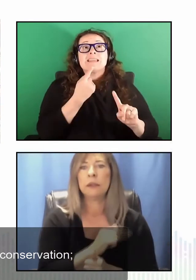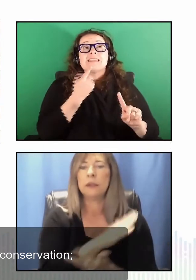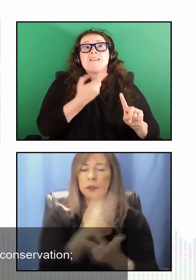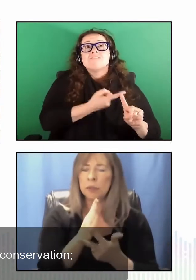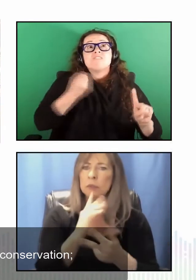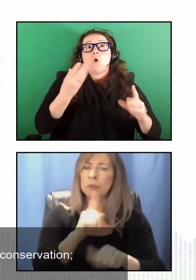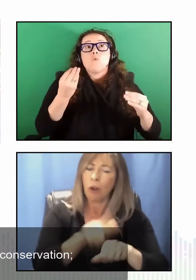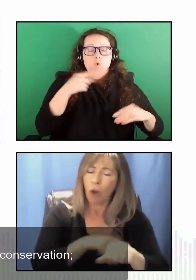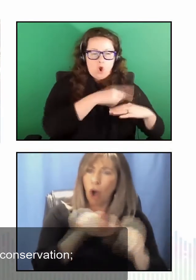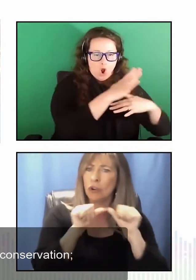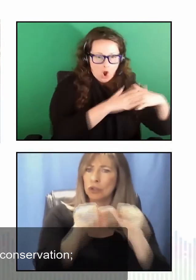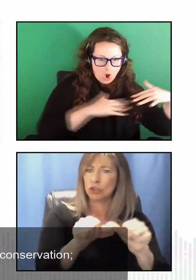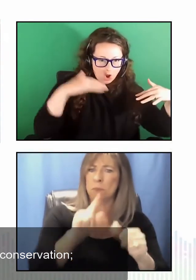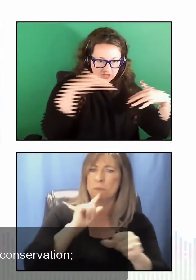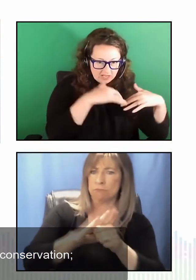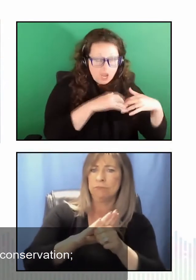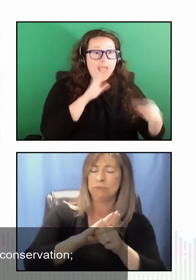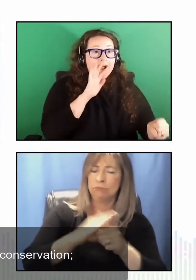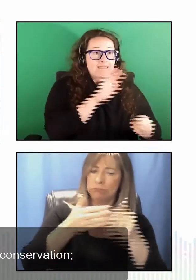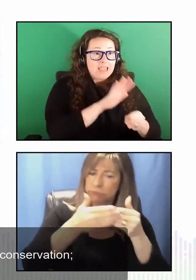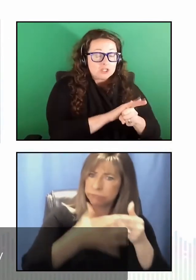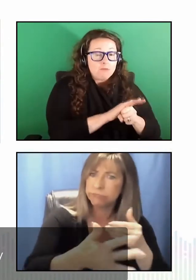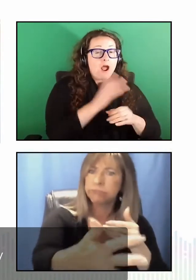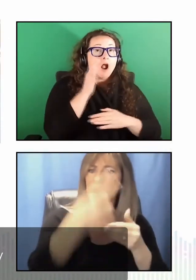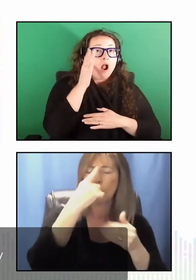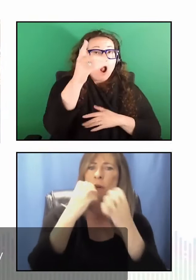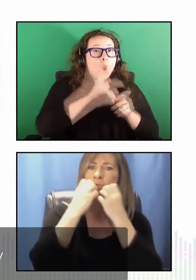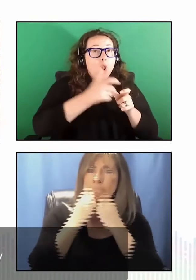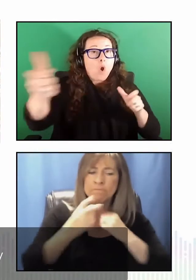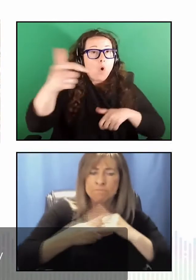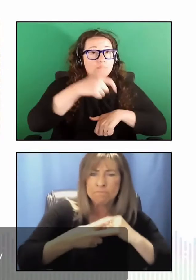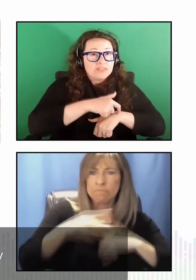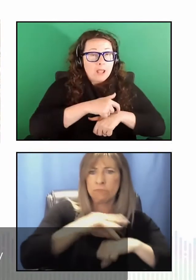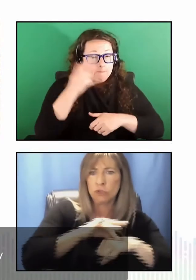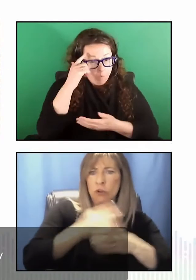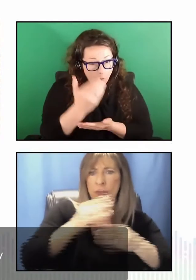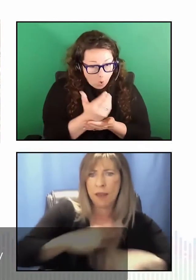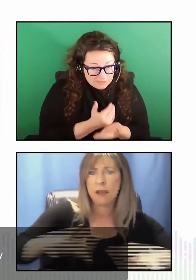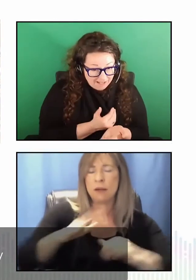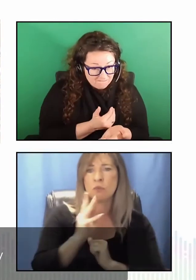long-term commitment to conservation. They